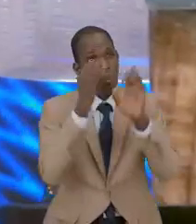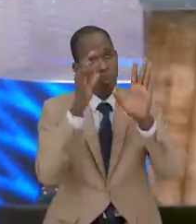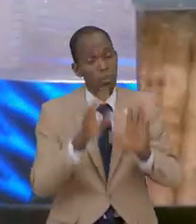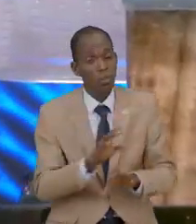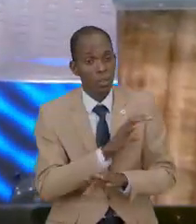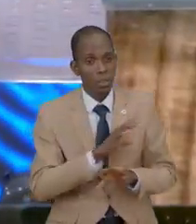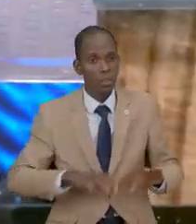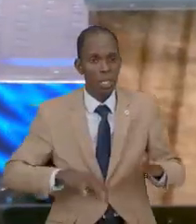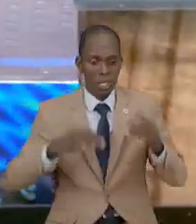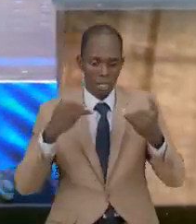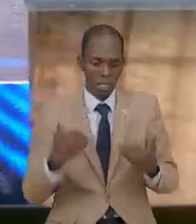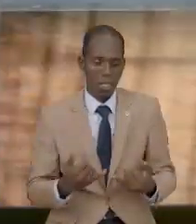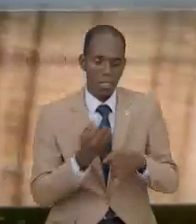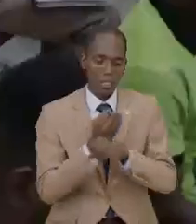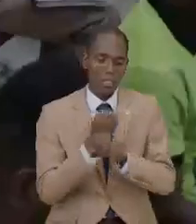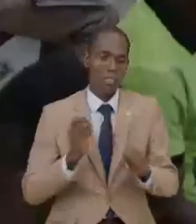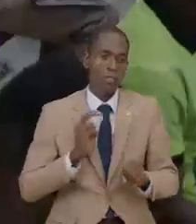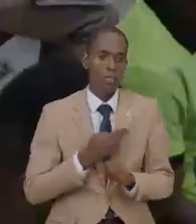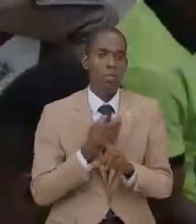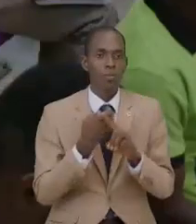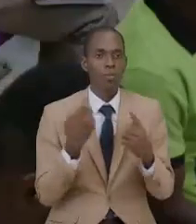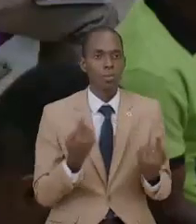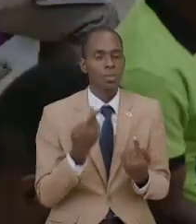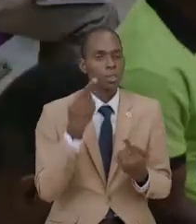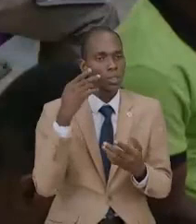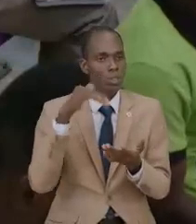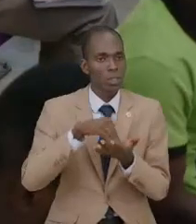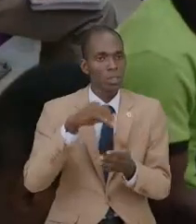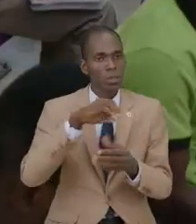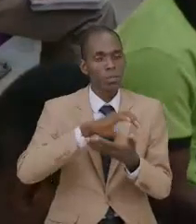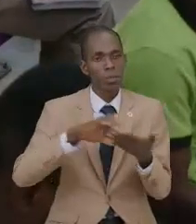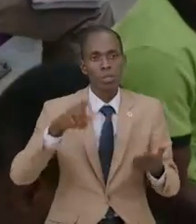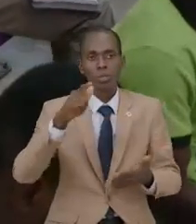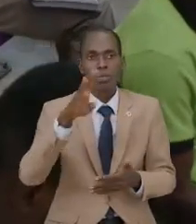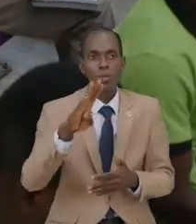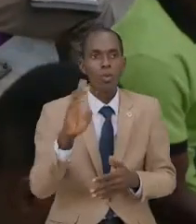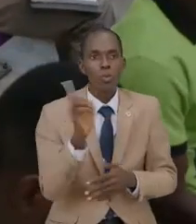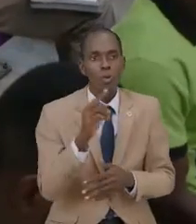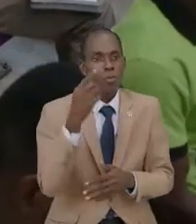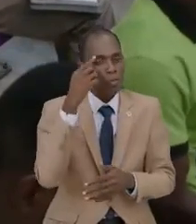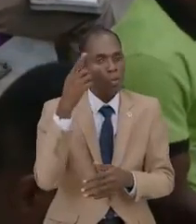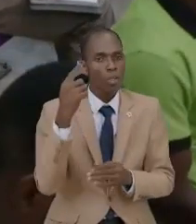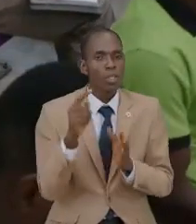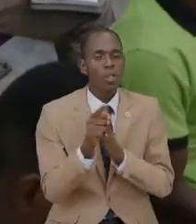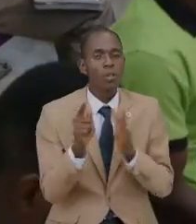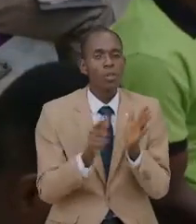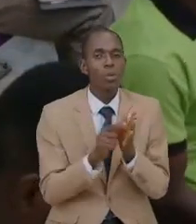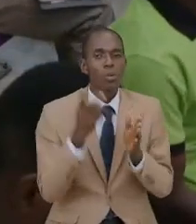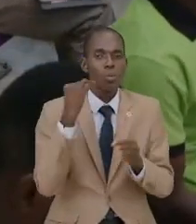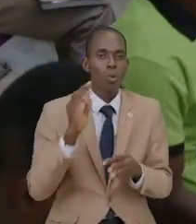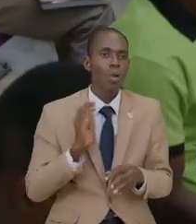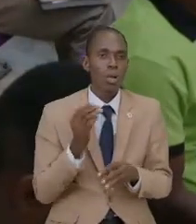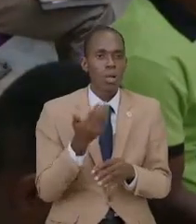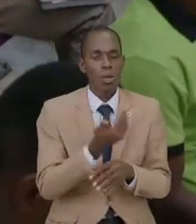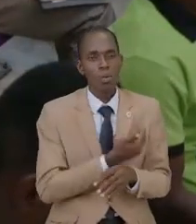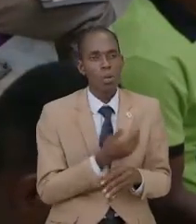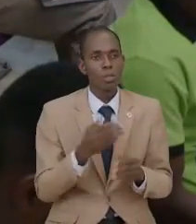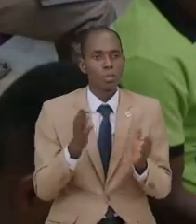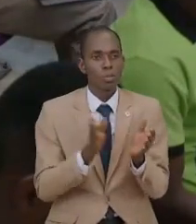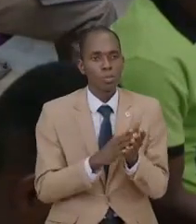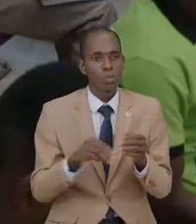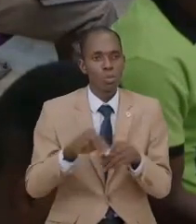that verse 24 again. Wherefore the law was our schoolmaster to